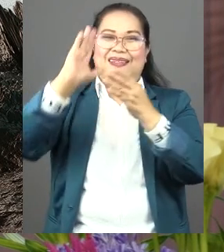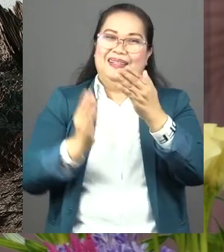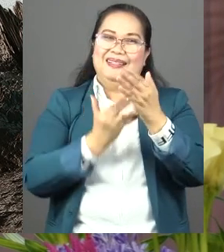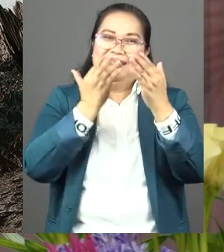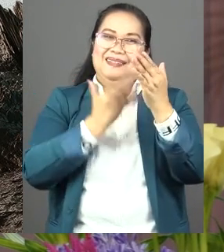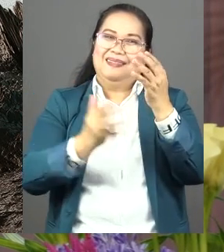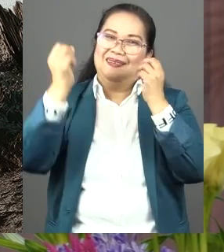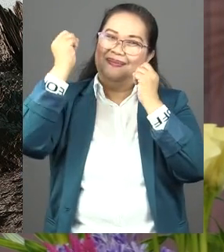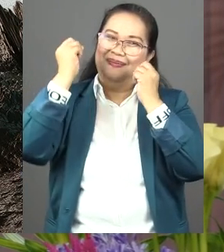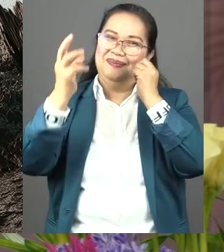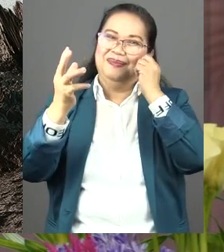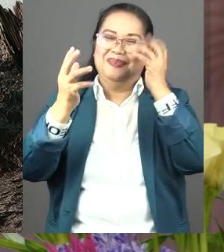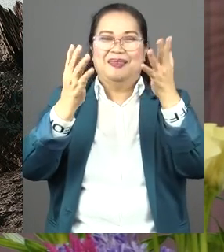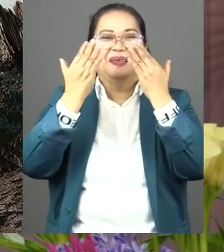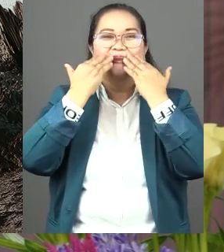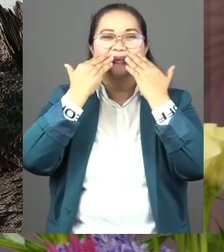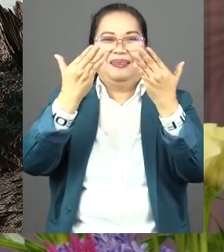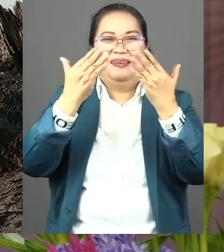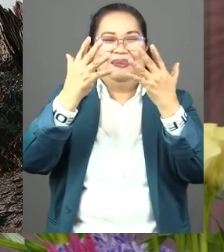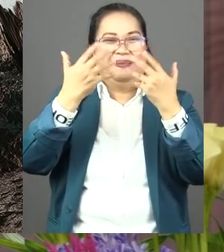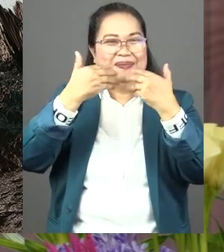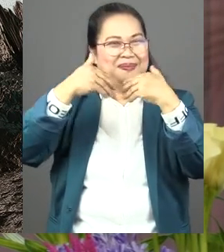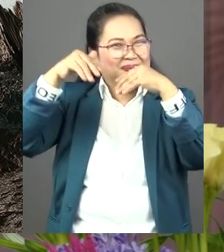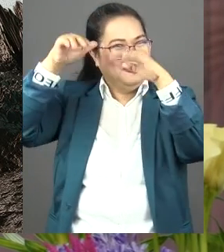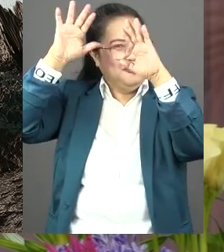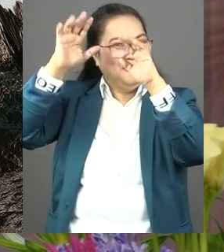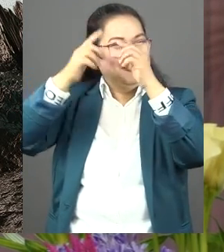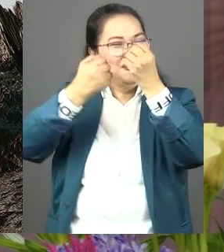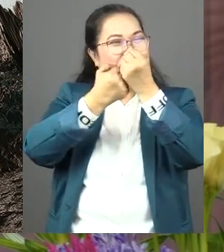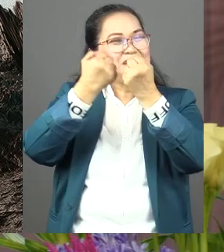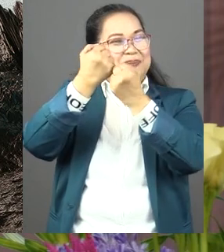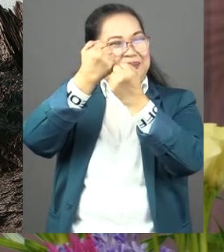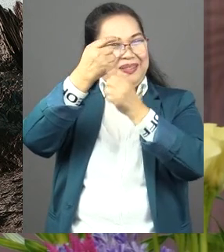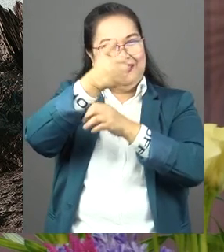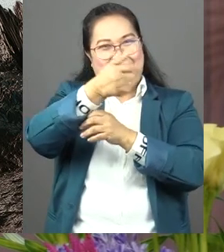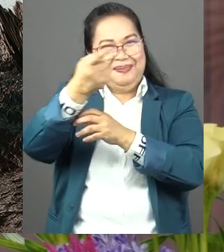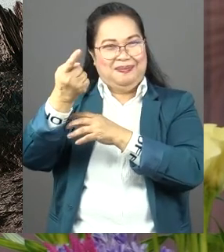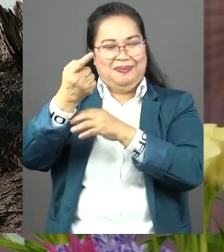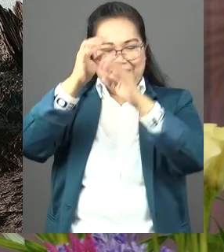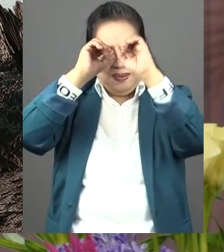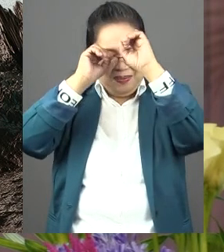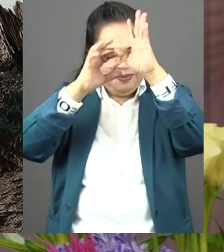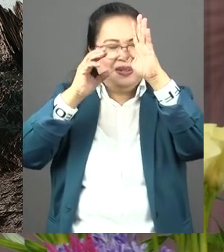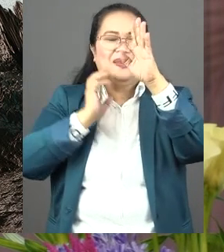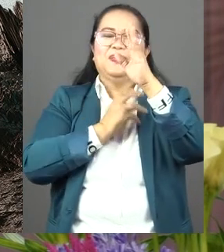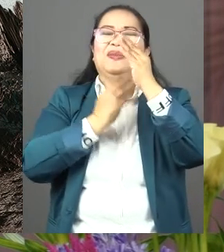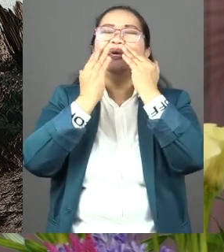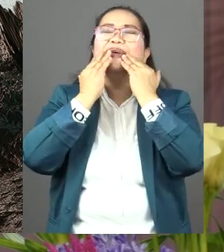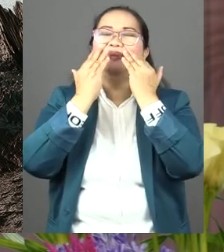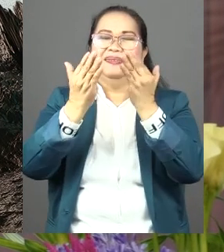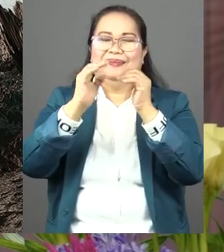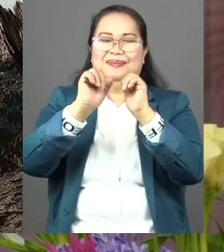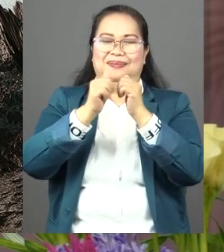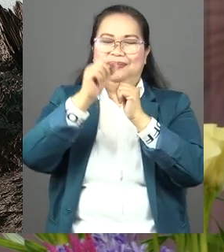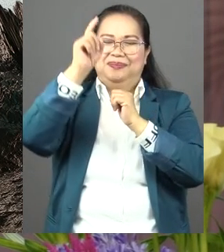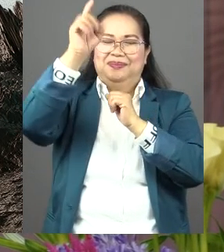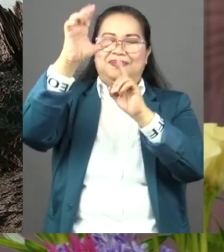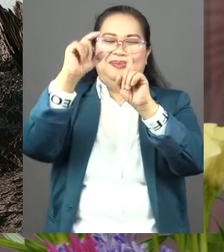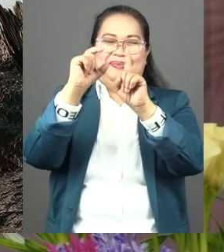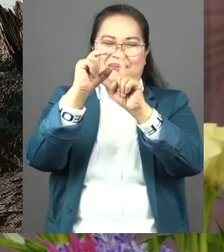singing, thanksgiving, and submitting to one another. Father, we thank you for how your